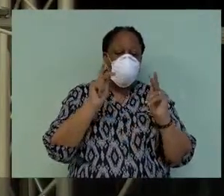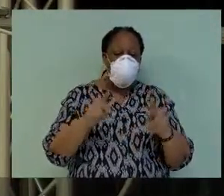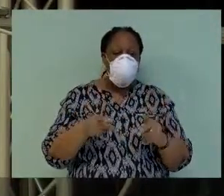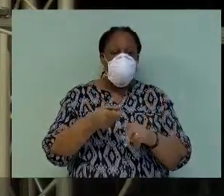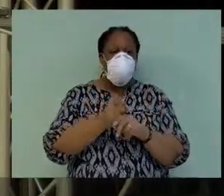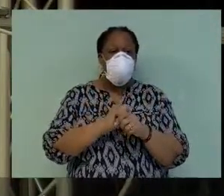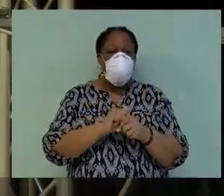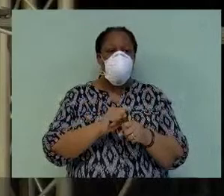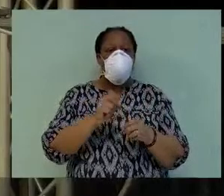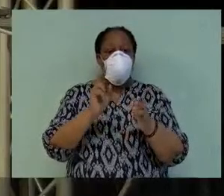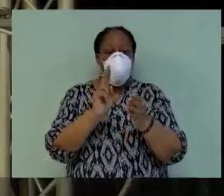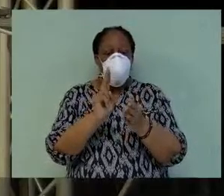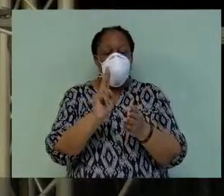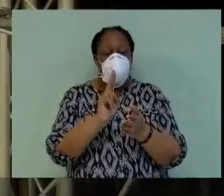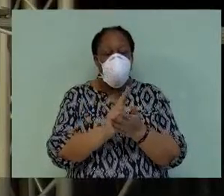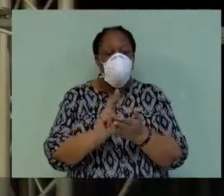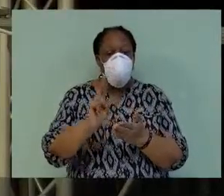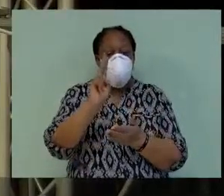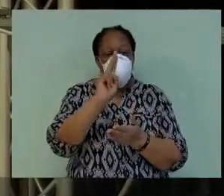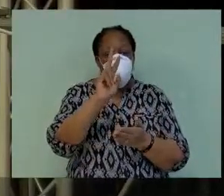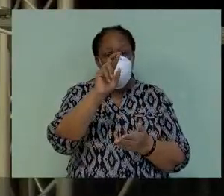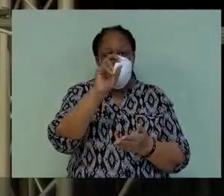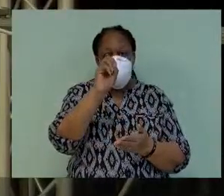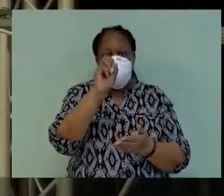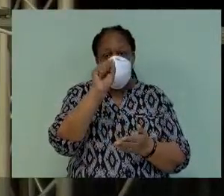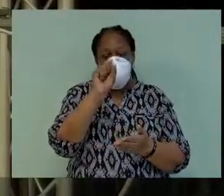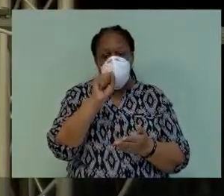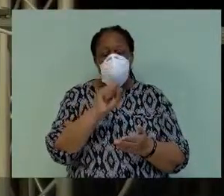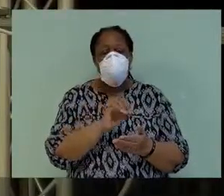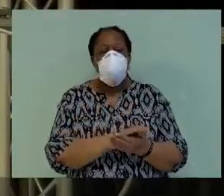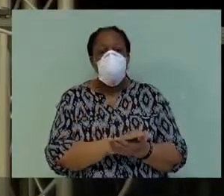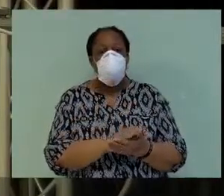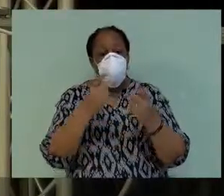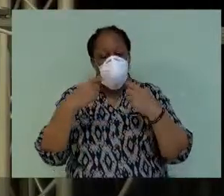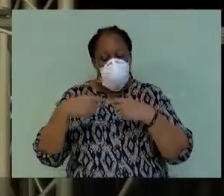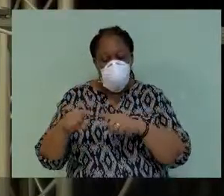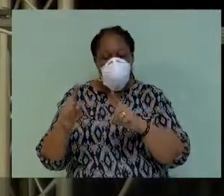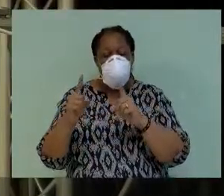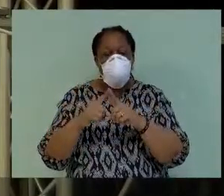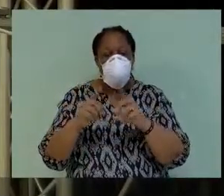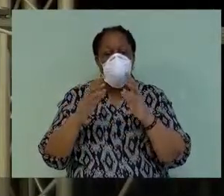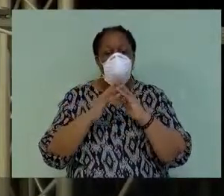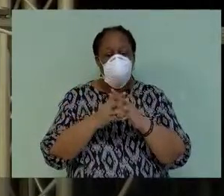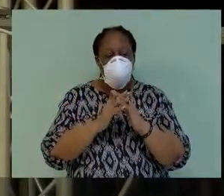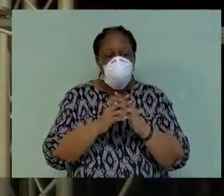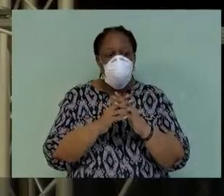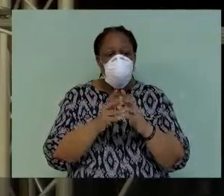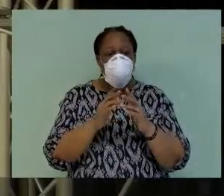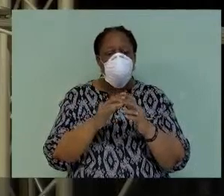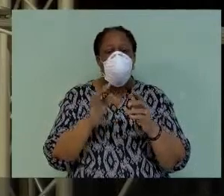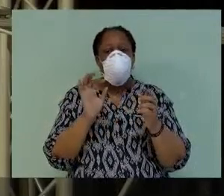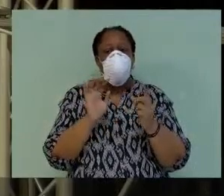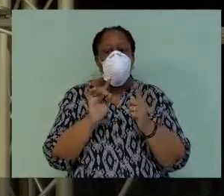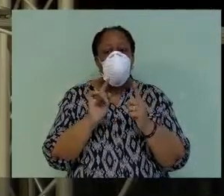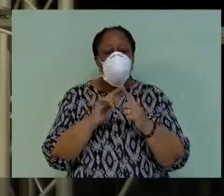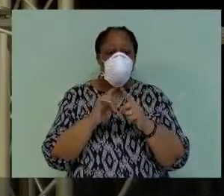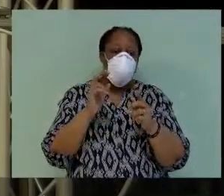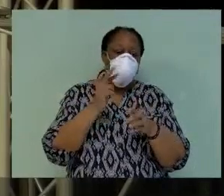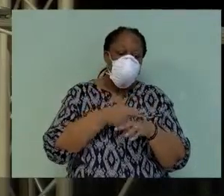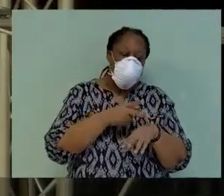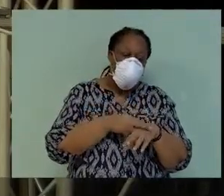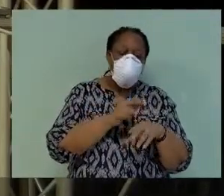University students so that they can get back to their hometowns in the United States via connecting flights out of Puerto